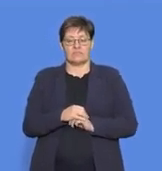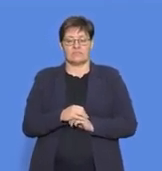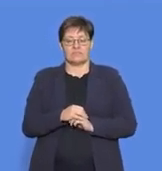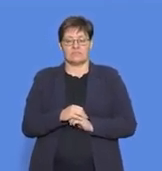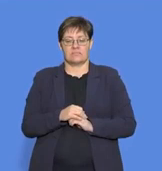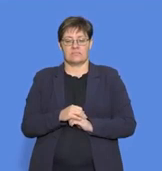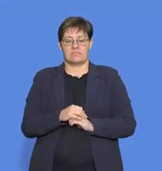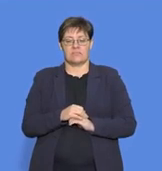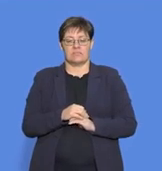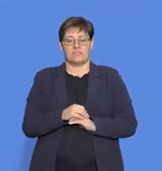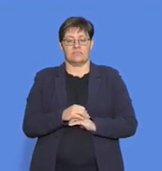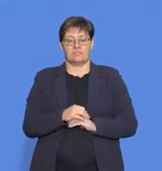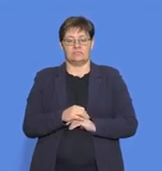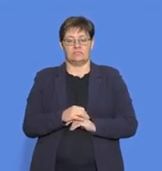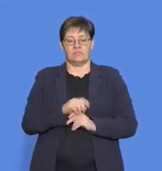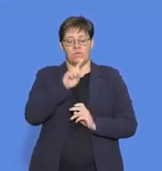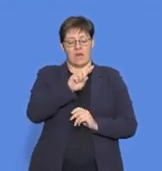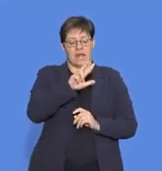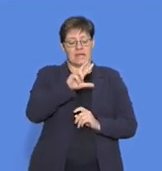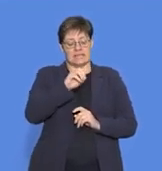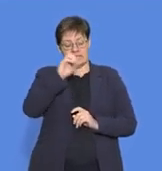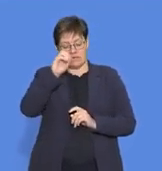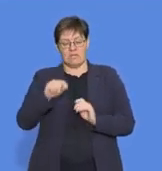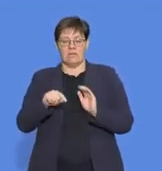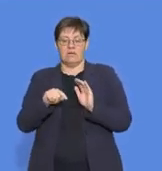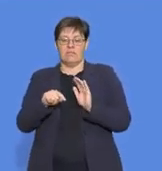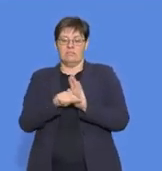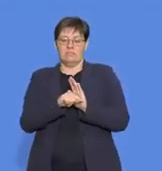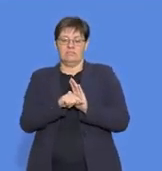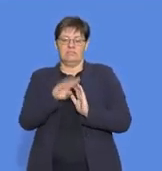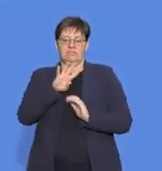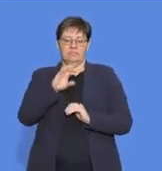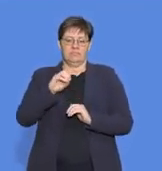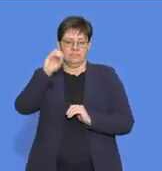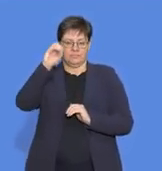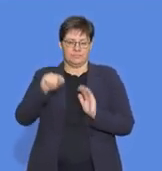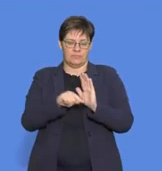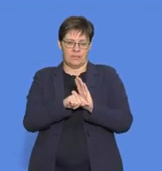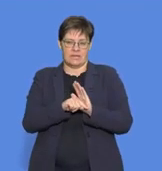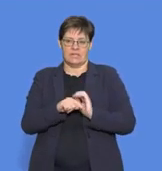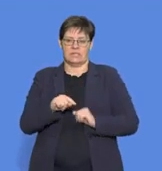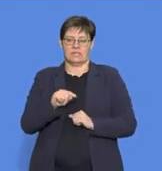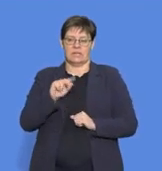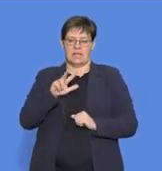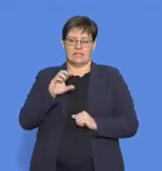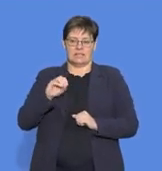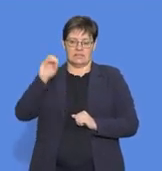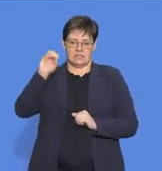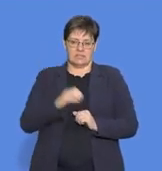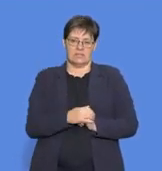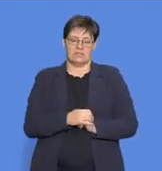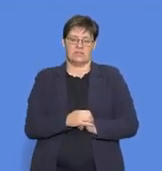angle ACB will equal to 180 degrees minus 40 degrees